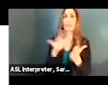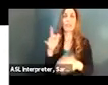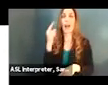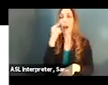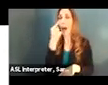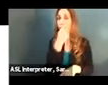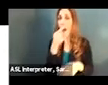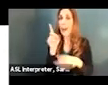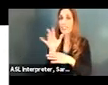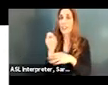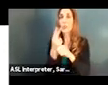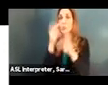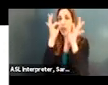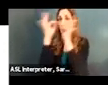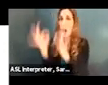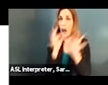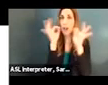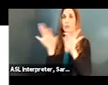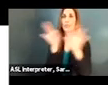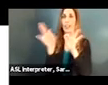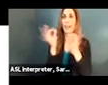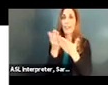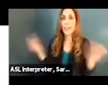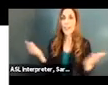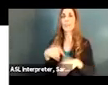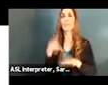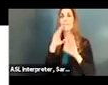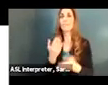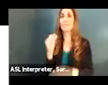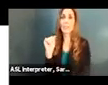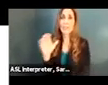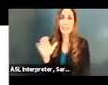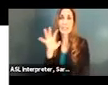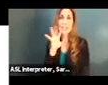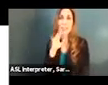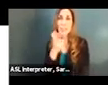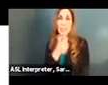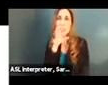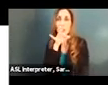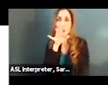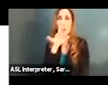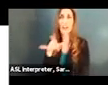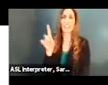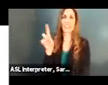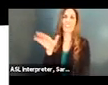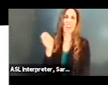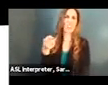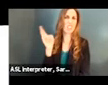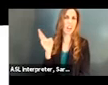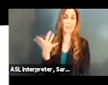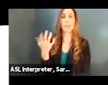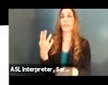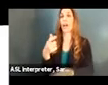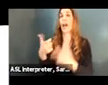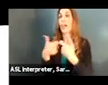eyes and your pupils to select things. A dedicated AAC speech generating device would be considered high-tech. Power wheelchairs,